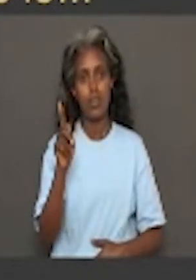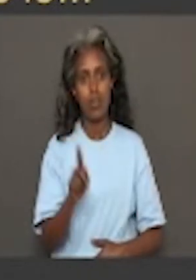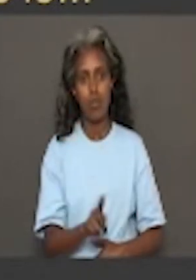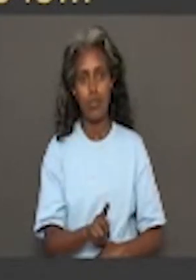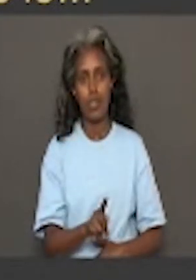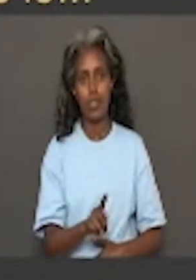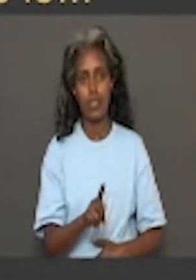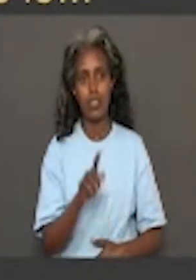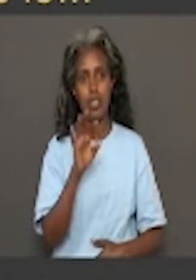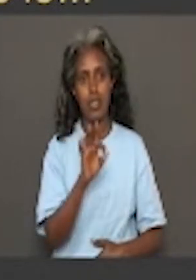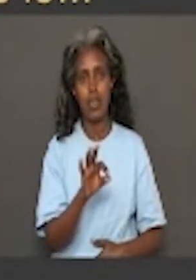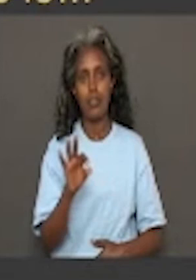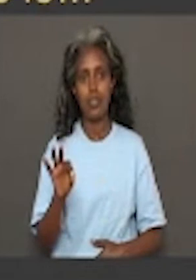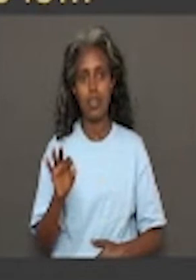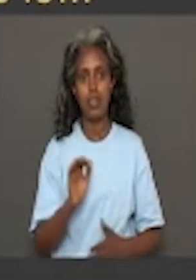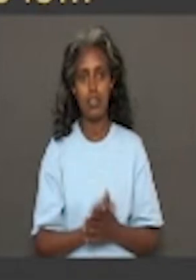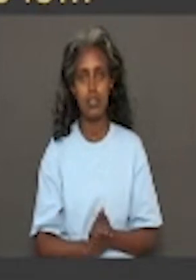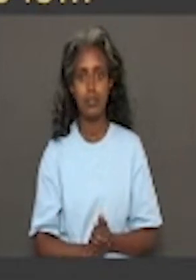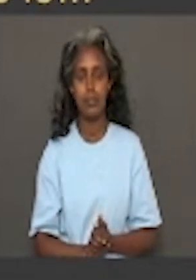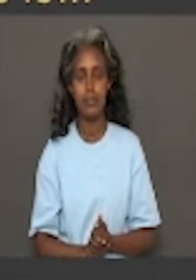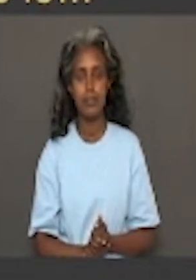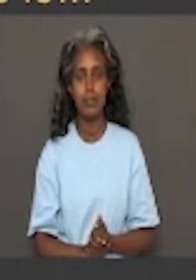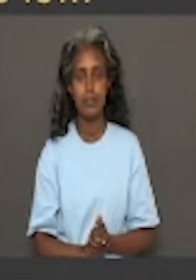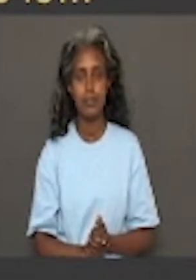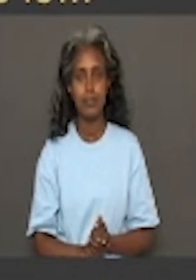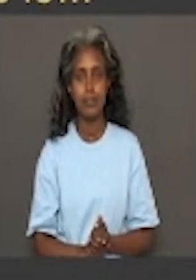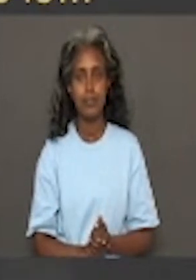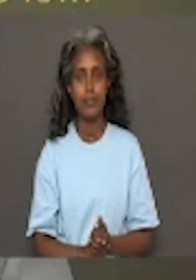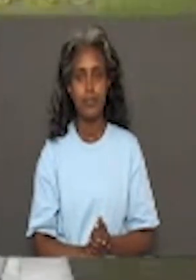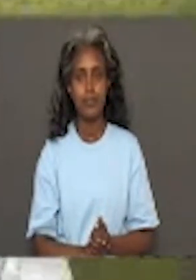45 over 99.